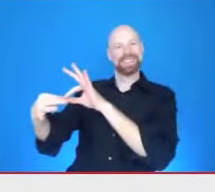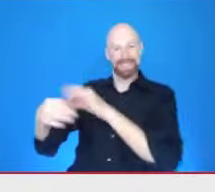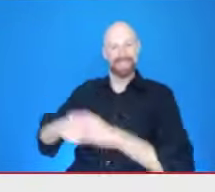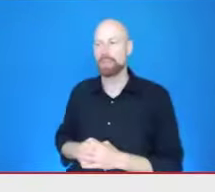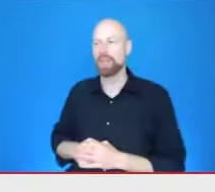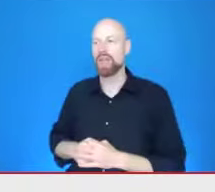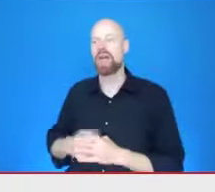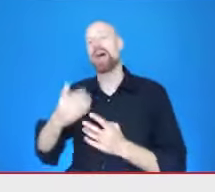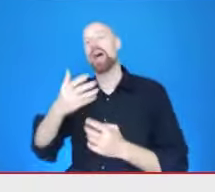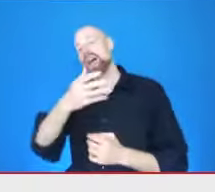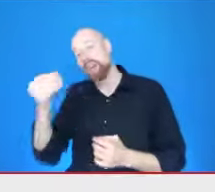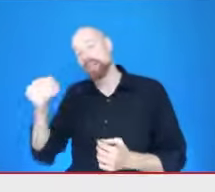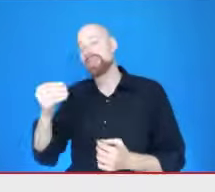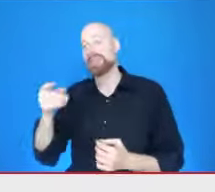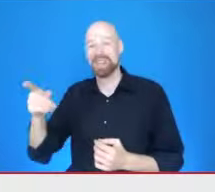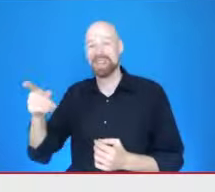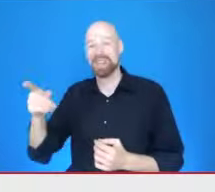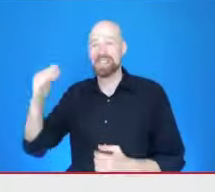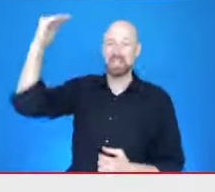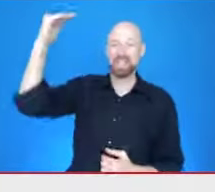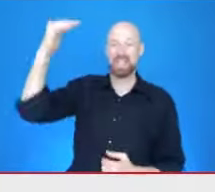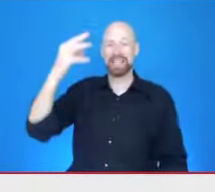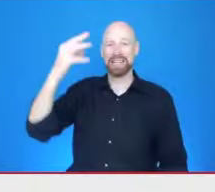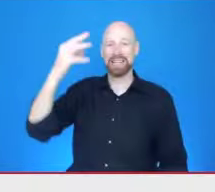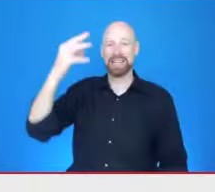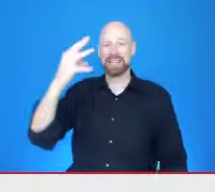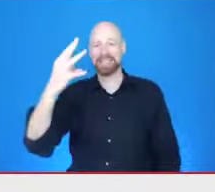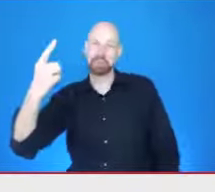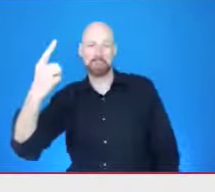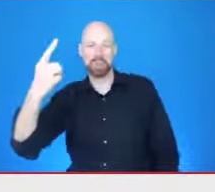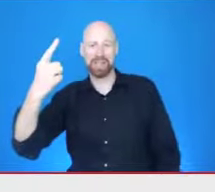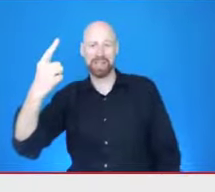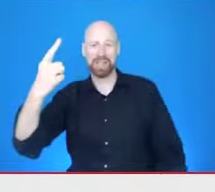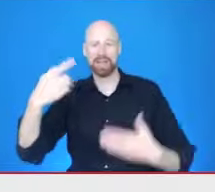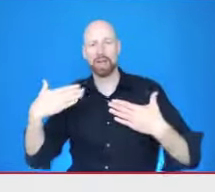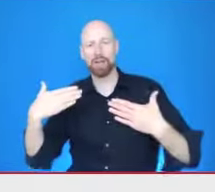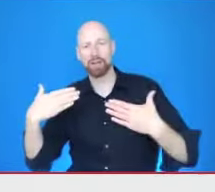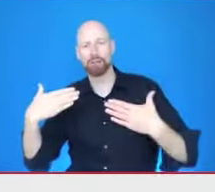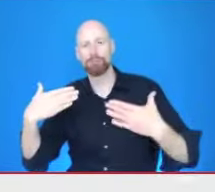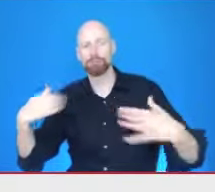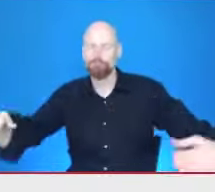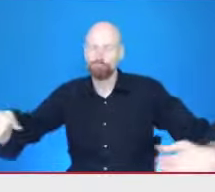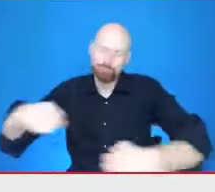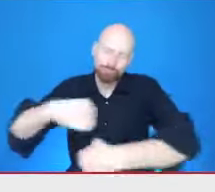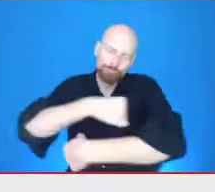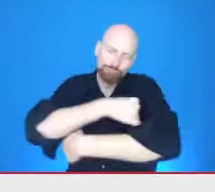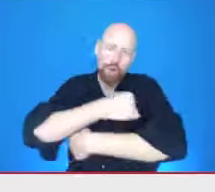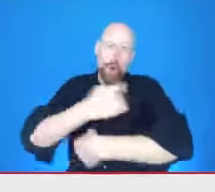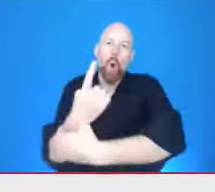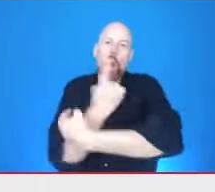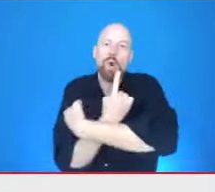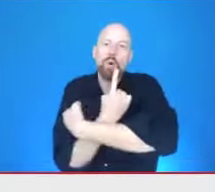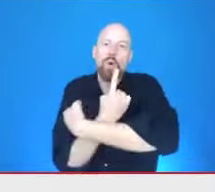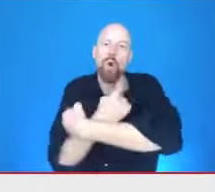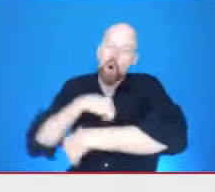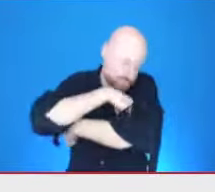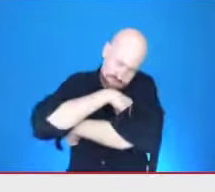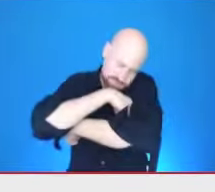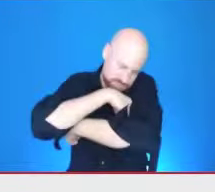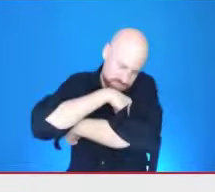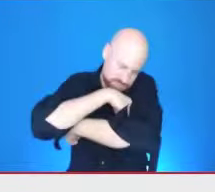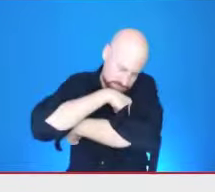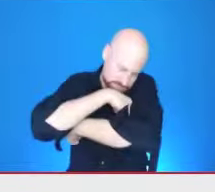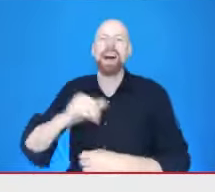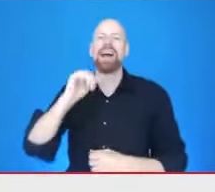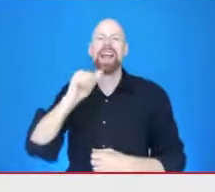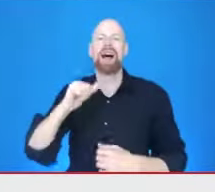During winter quarter of that year in an online conversation, Mo wrote, "I'm sad." I typed back suggestions of journaling or working out. None of it works,